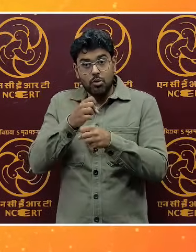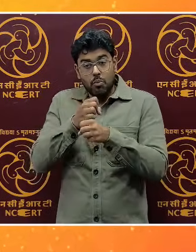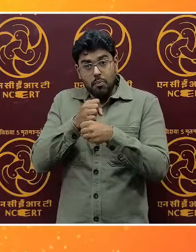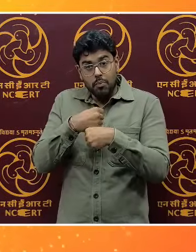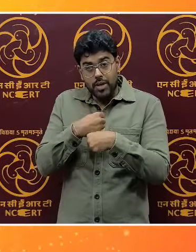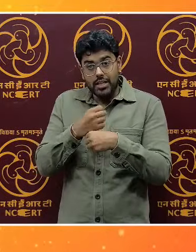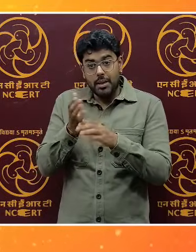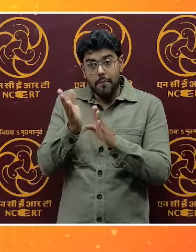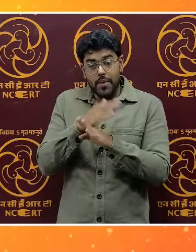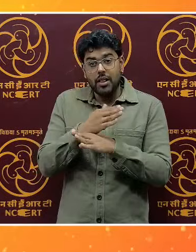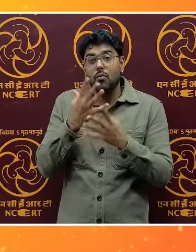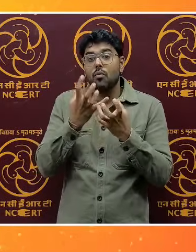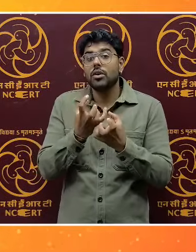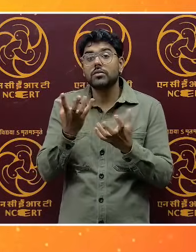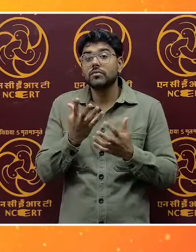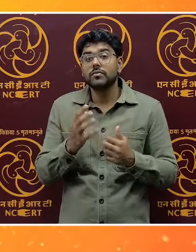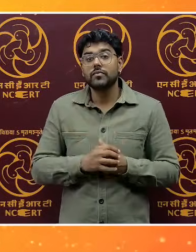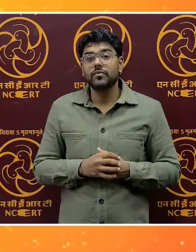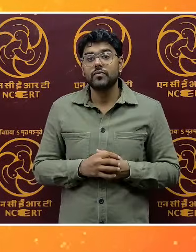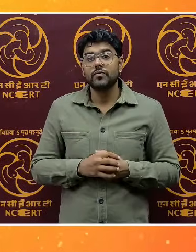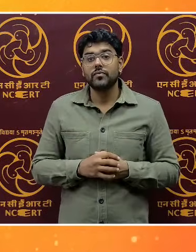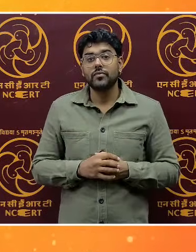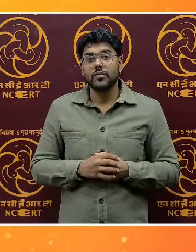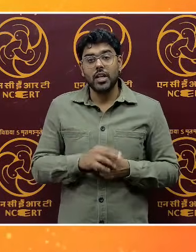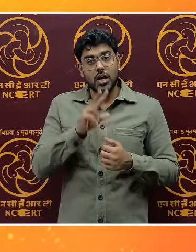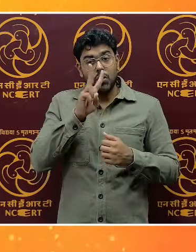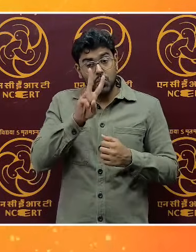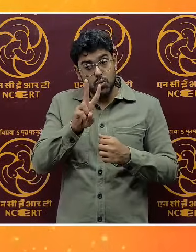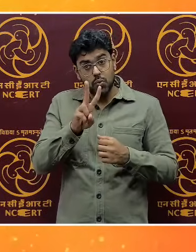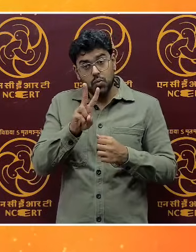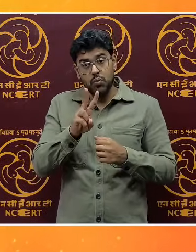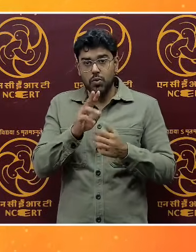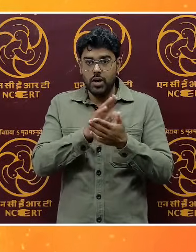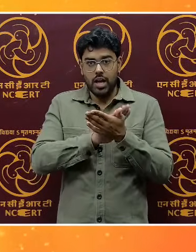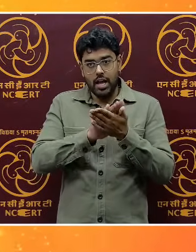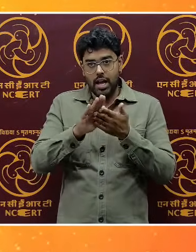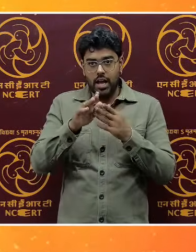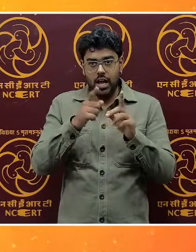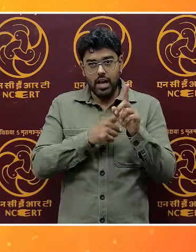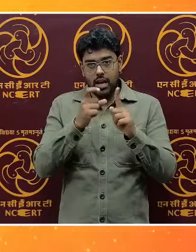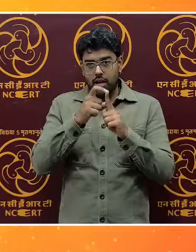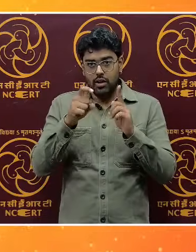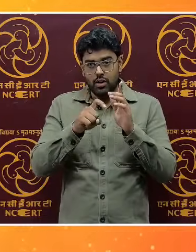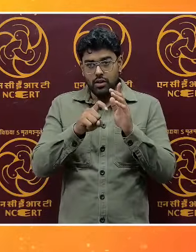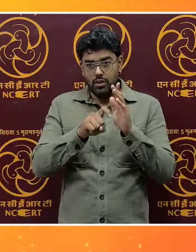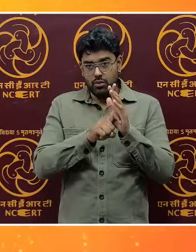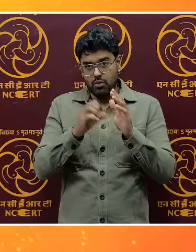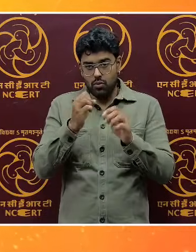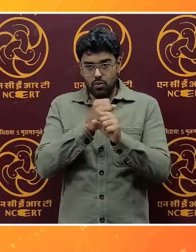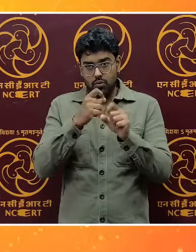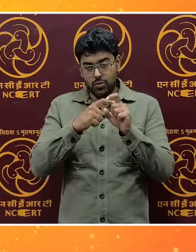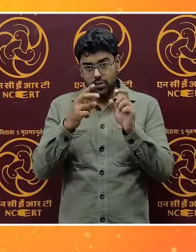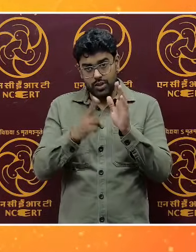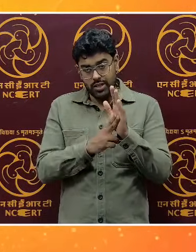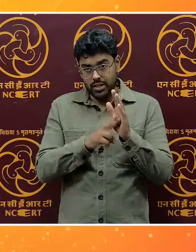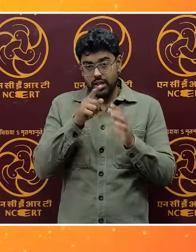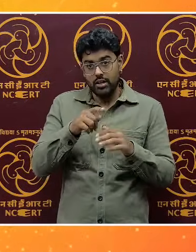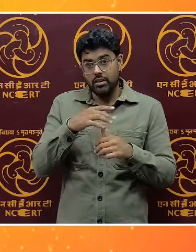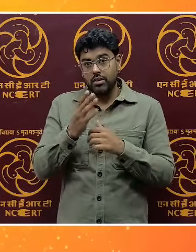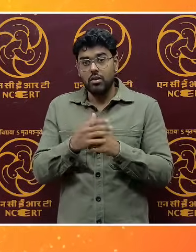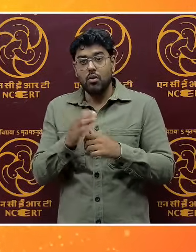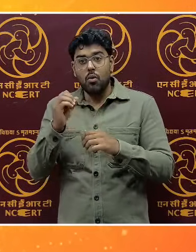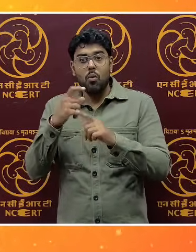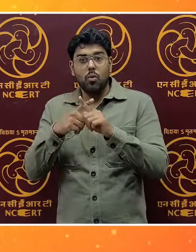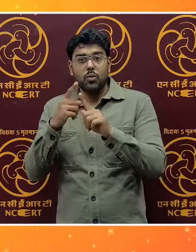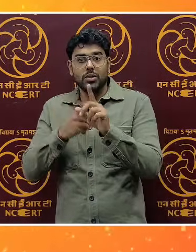H2O, what is required? That we have two molecules of hydrogen gas reacting with one molecule of